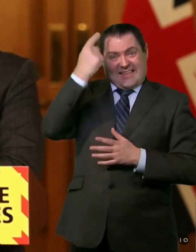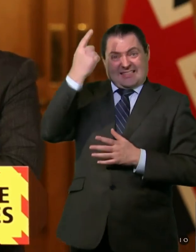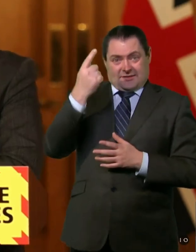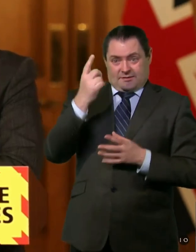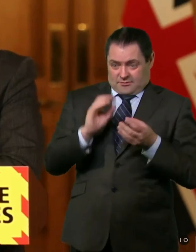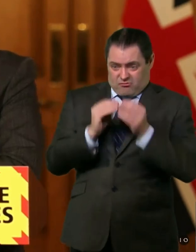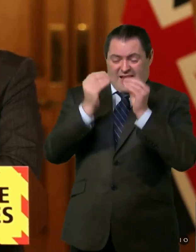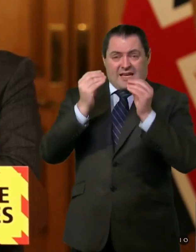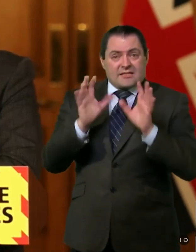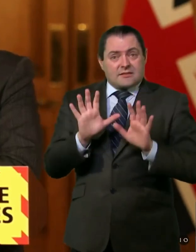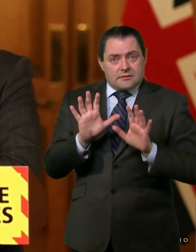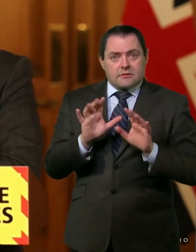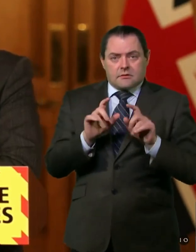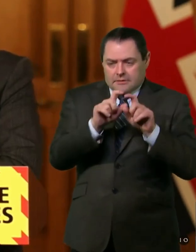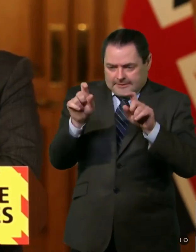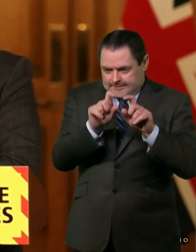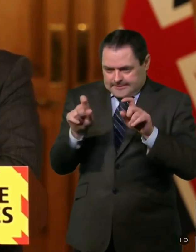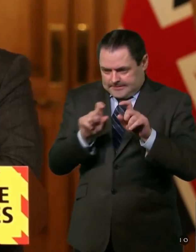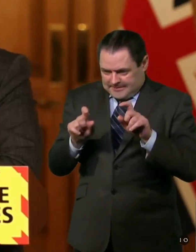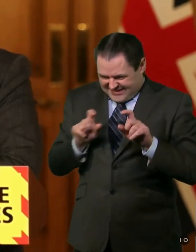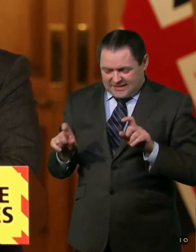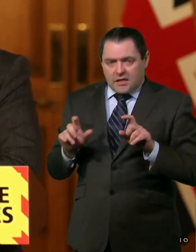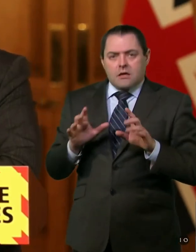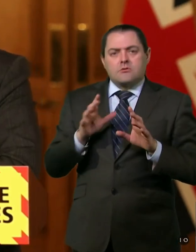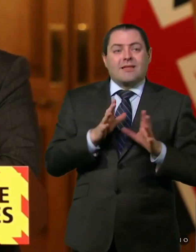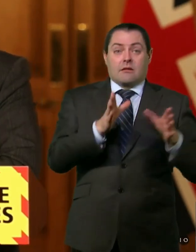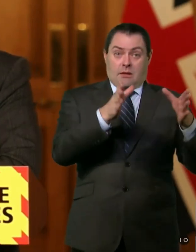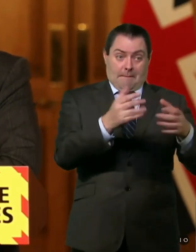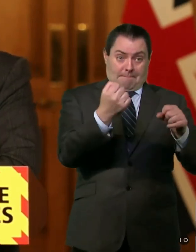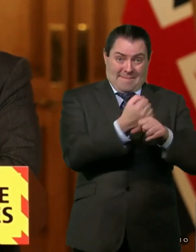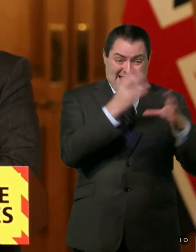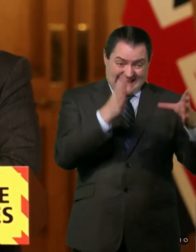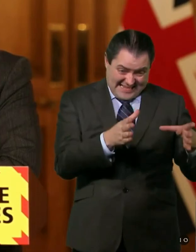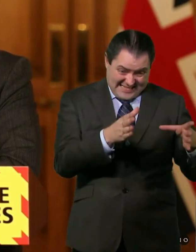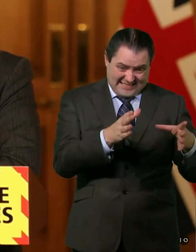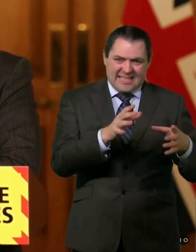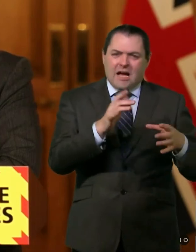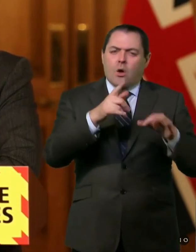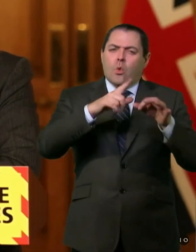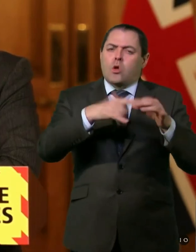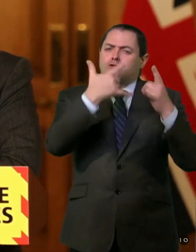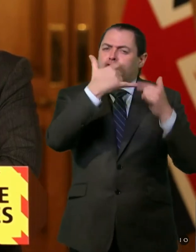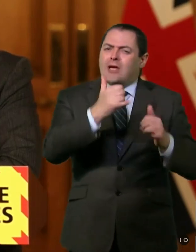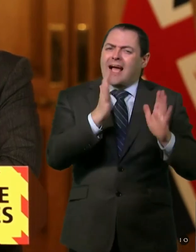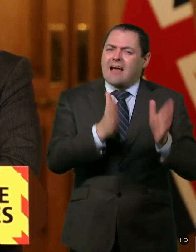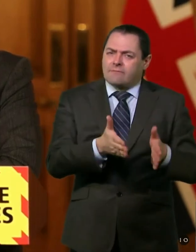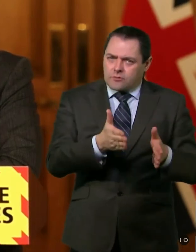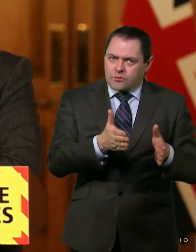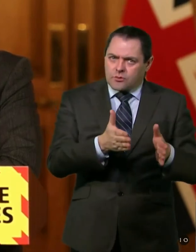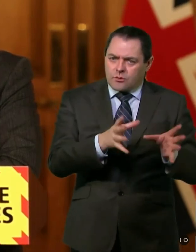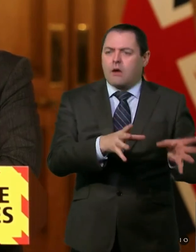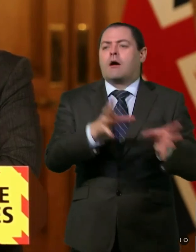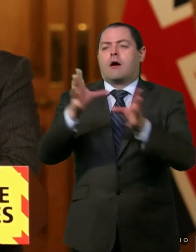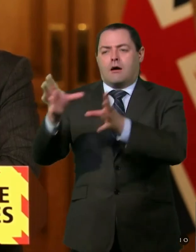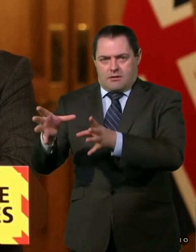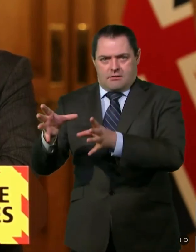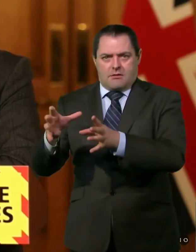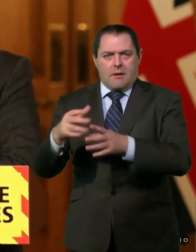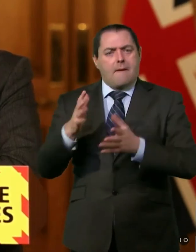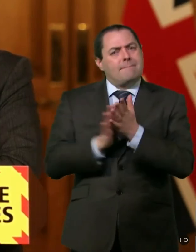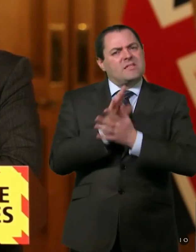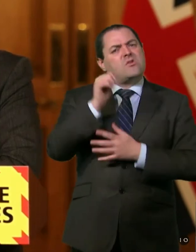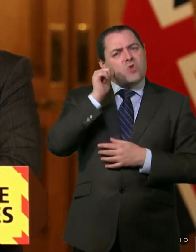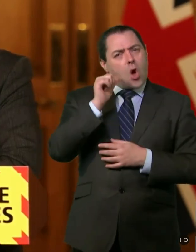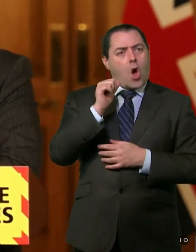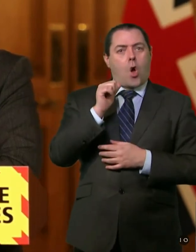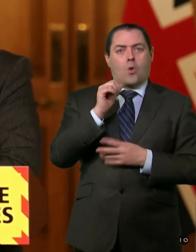being approved. So I think one of the things that we said at the beginning is that there would be bumps, there would be ups and downs, particularly in these